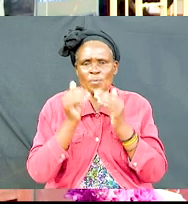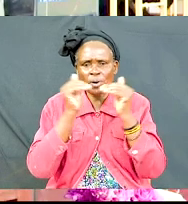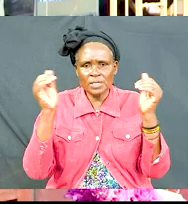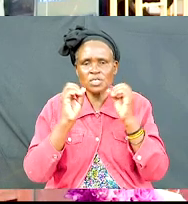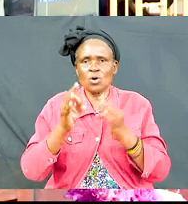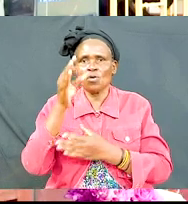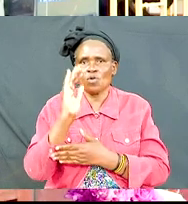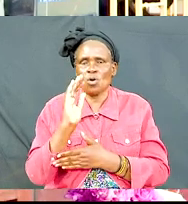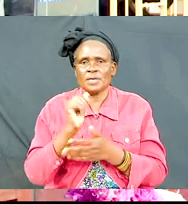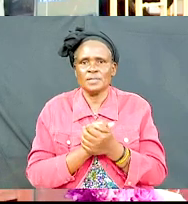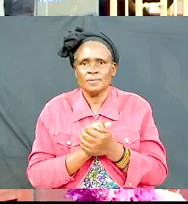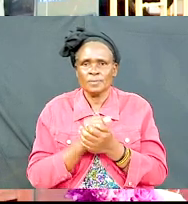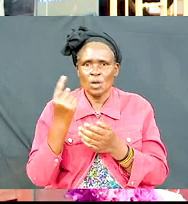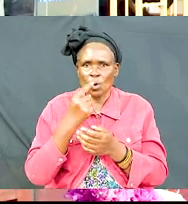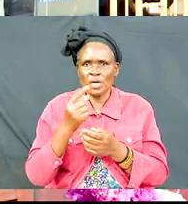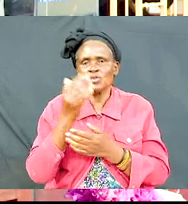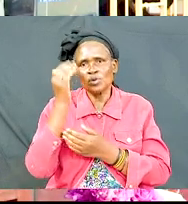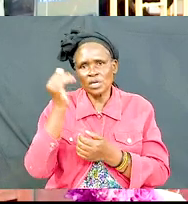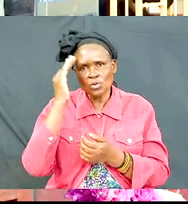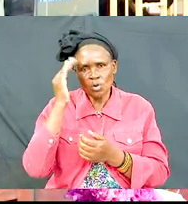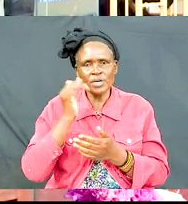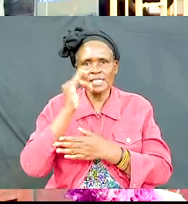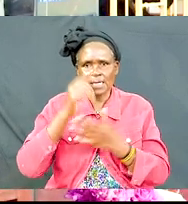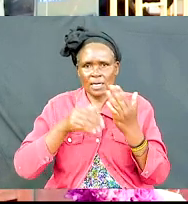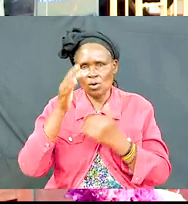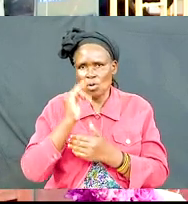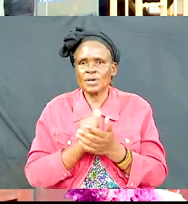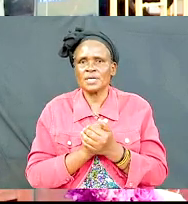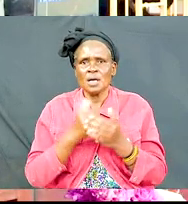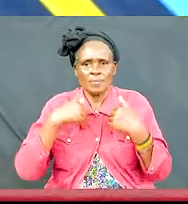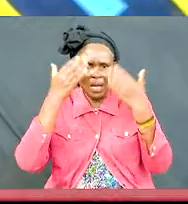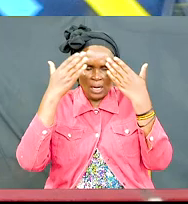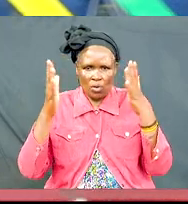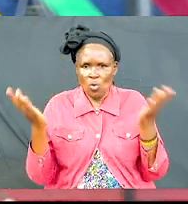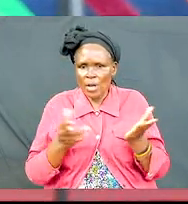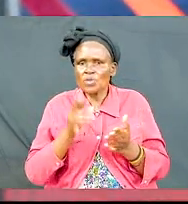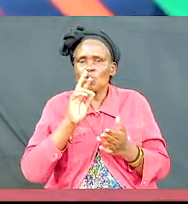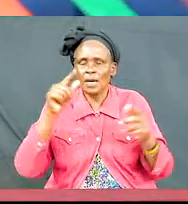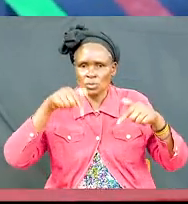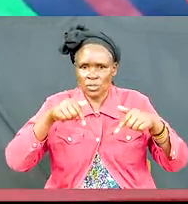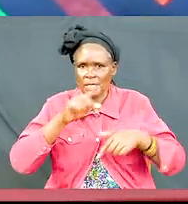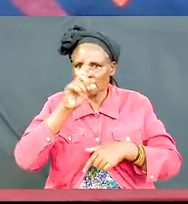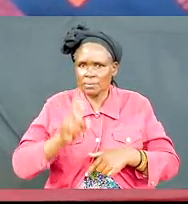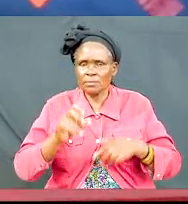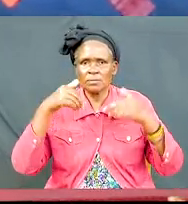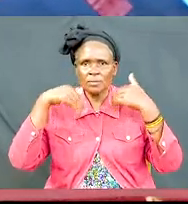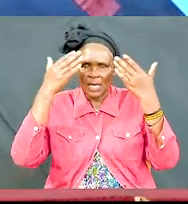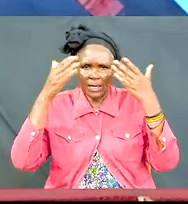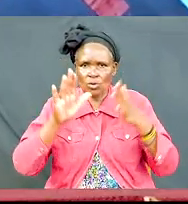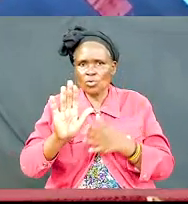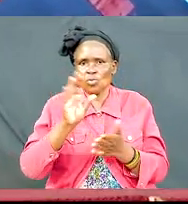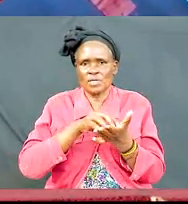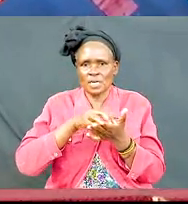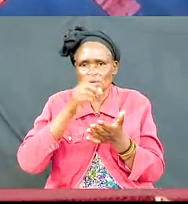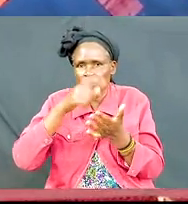God. All we need to do is to call out to God. I don't know where you are today. I don't know your circumstances